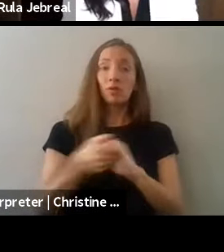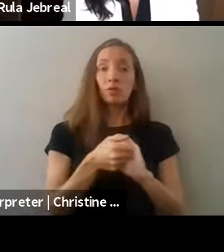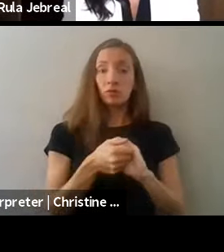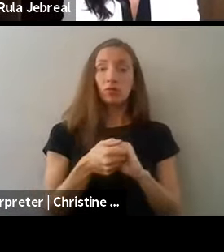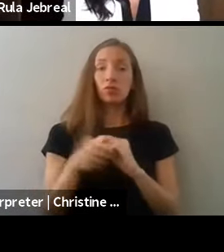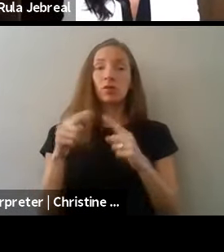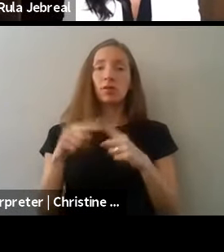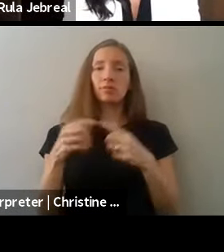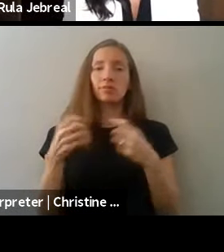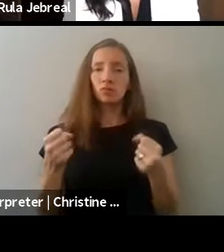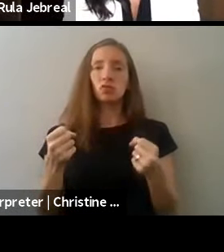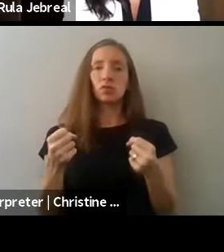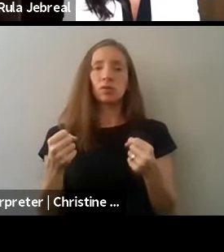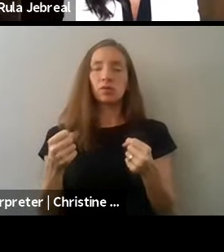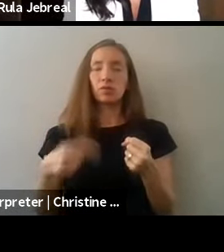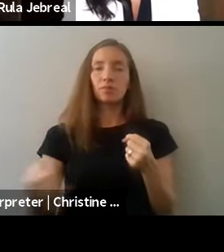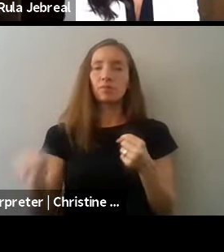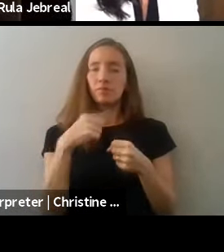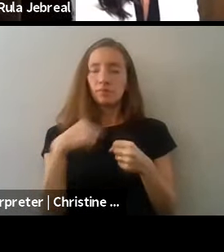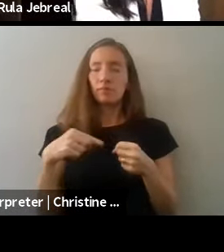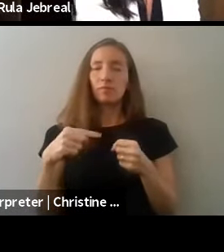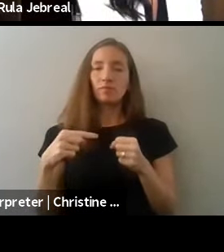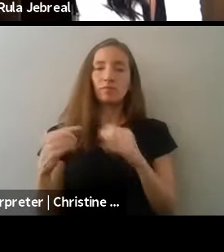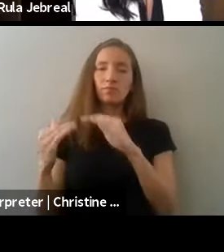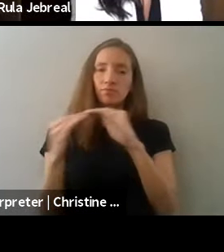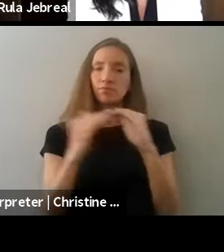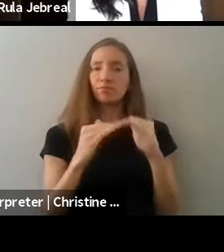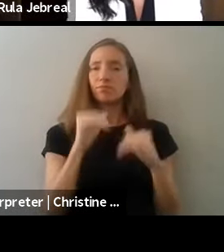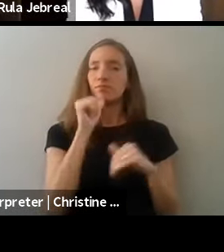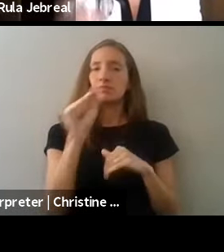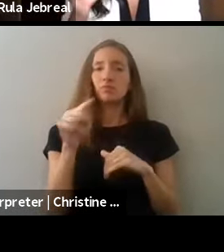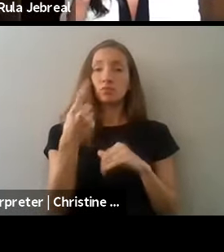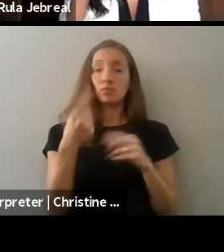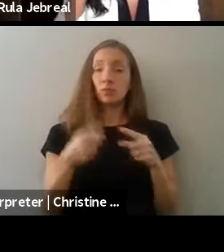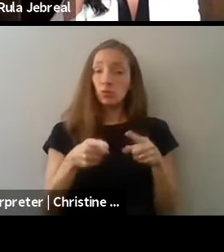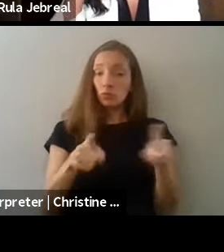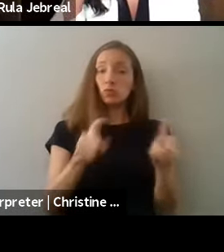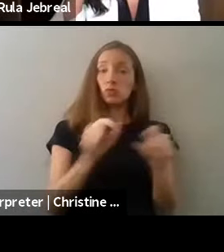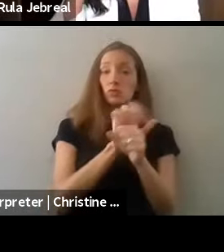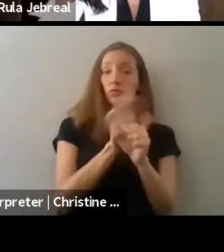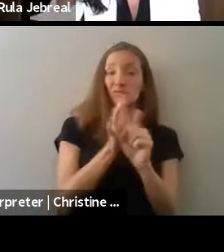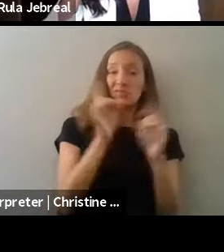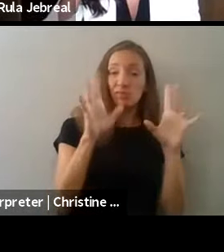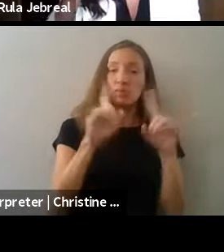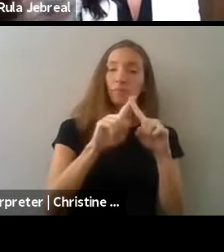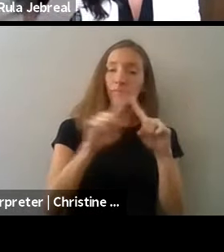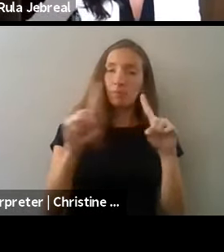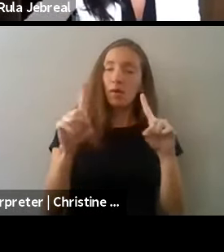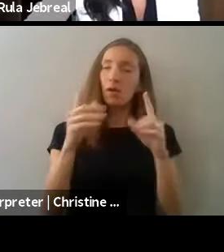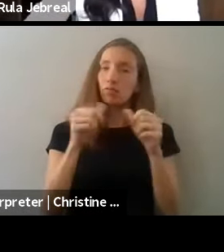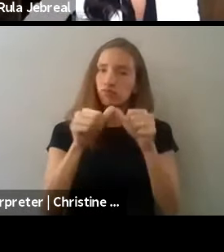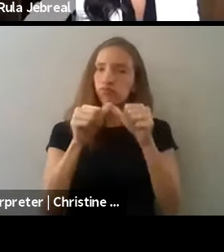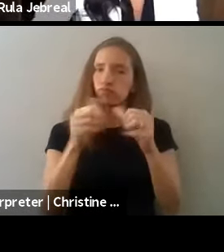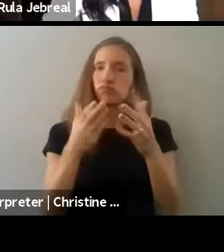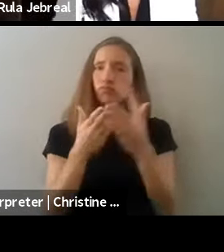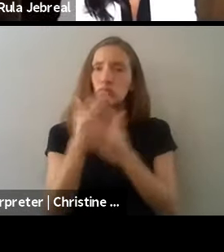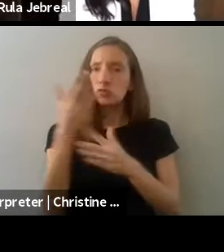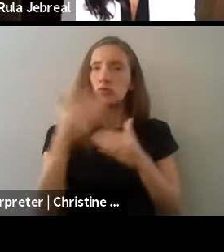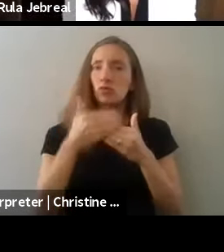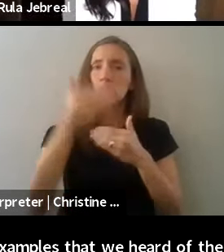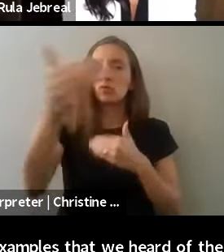just for the immediate crisis of COVID, but also for the future. Thank you all